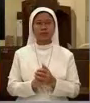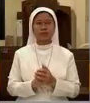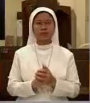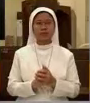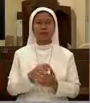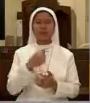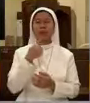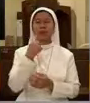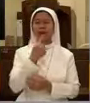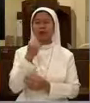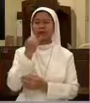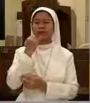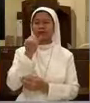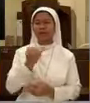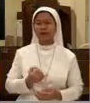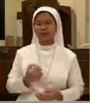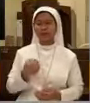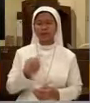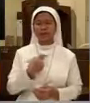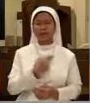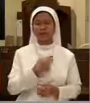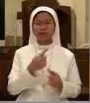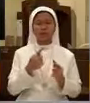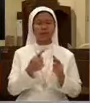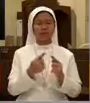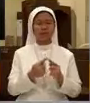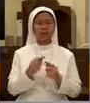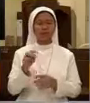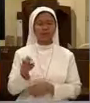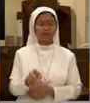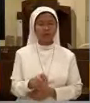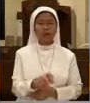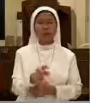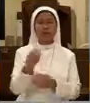who are inviting us to journey with them